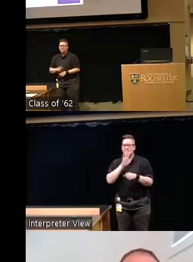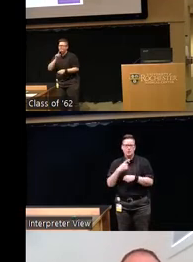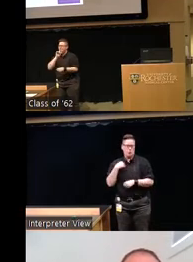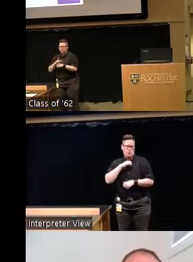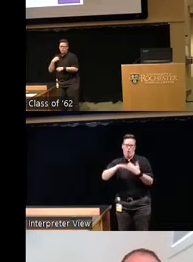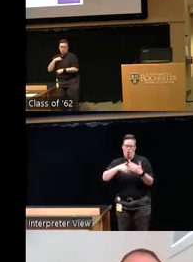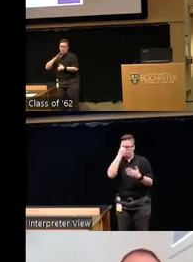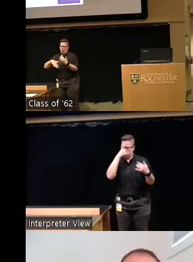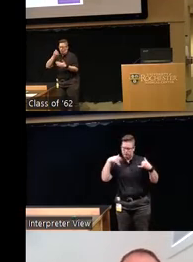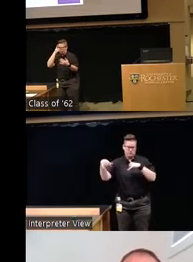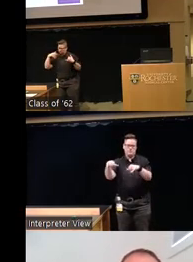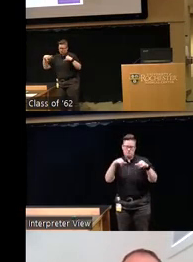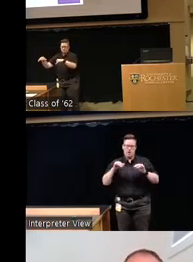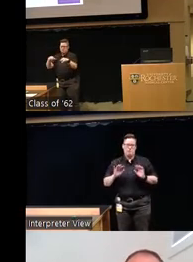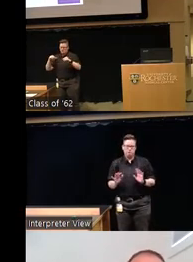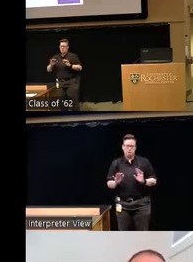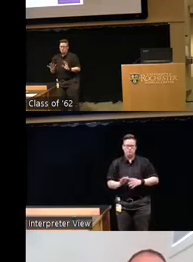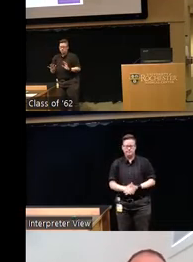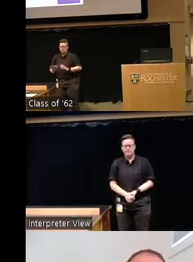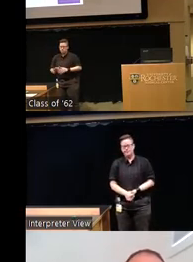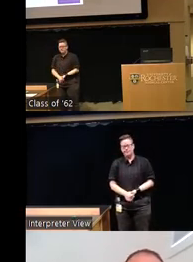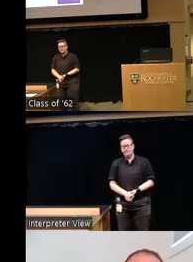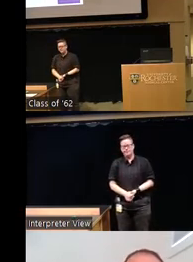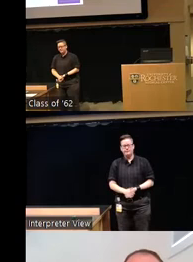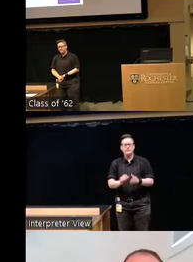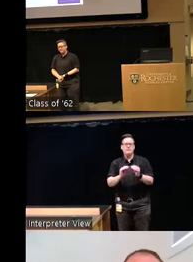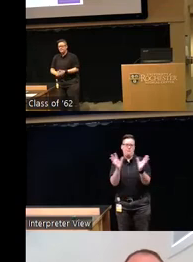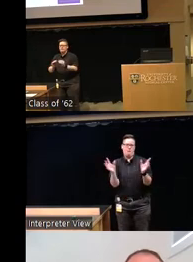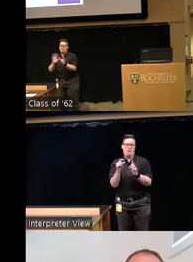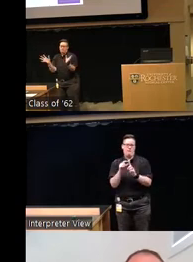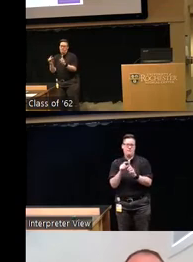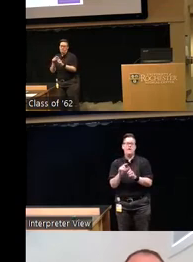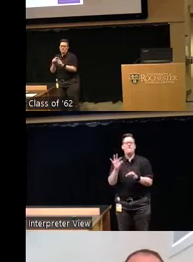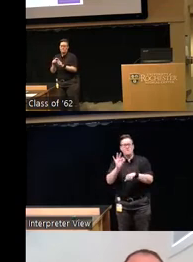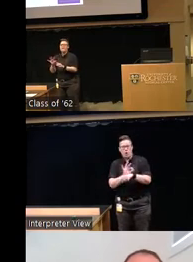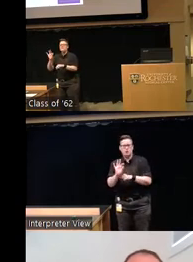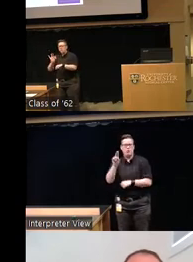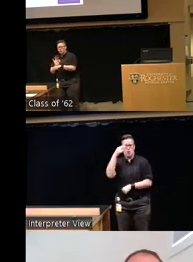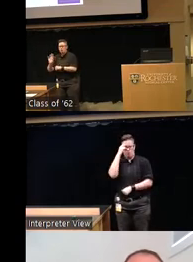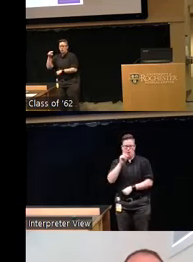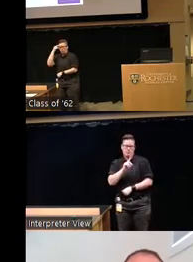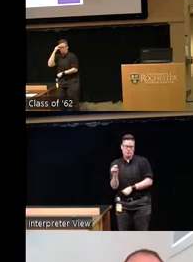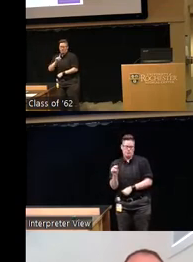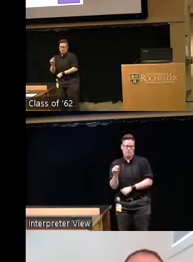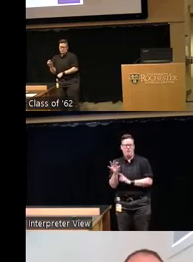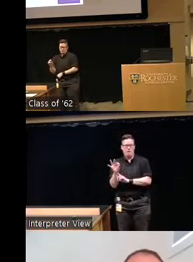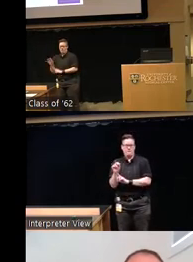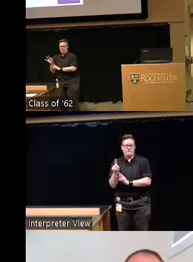page about what we're talking about today. So I'm using the term functional neurological disorder. This